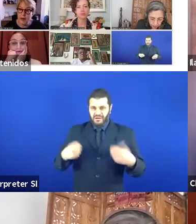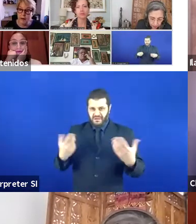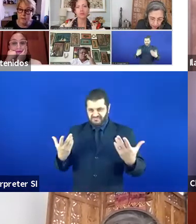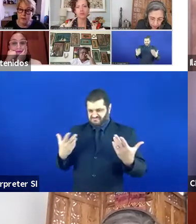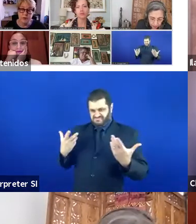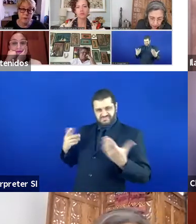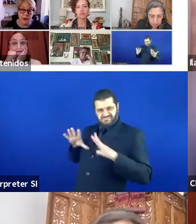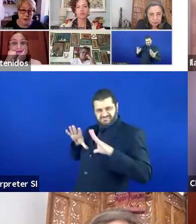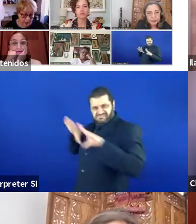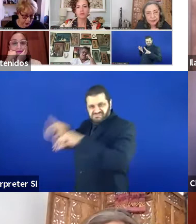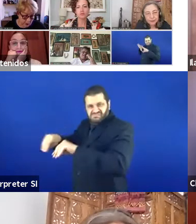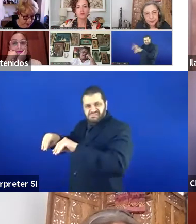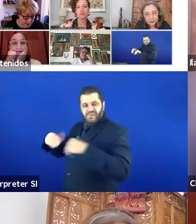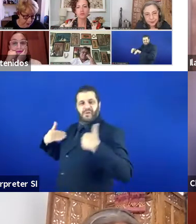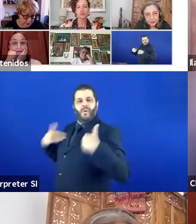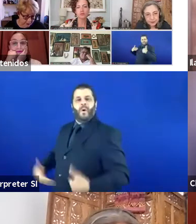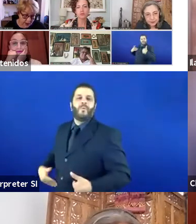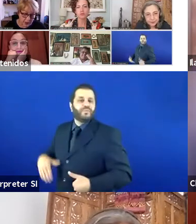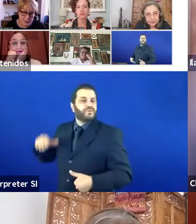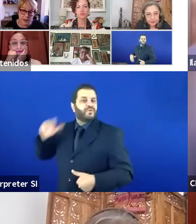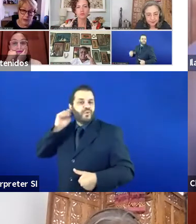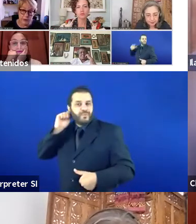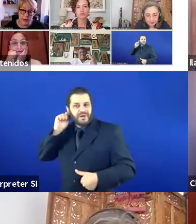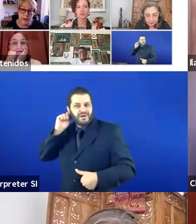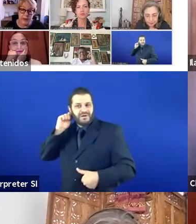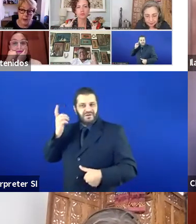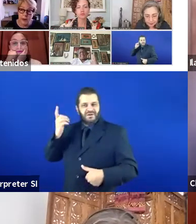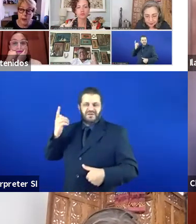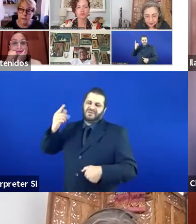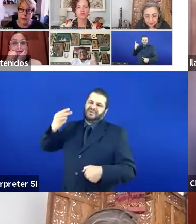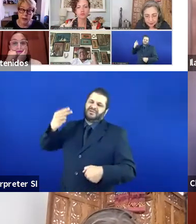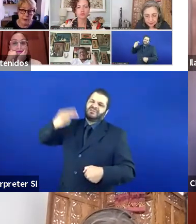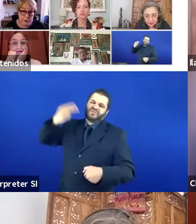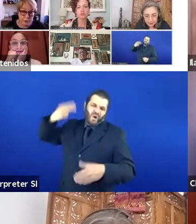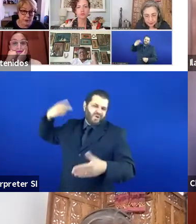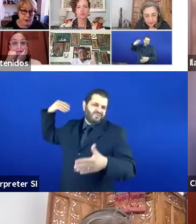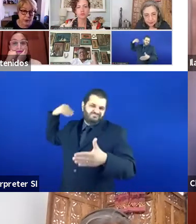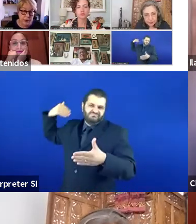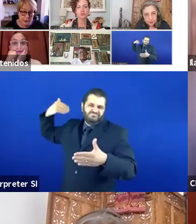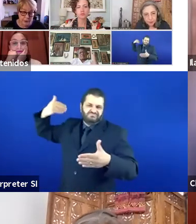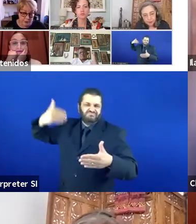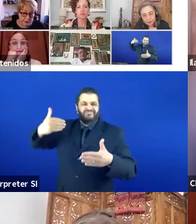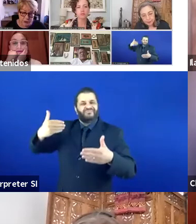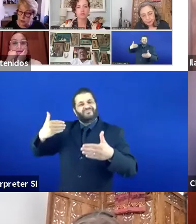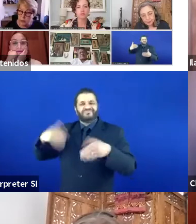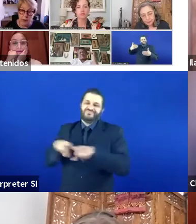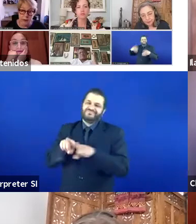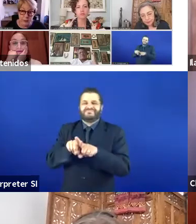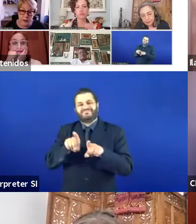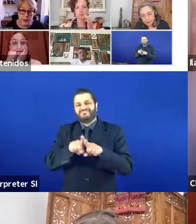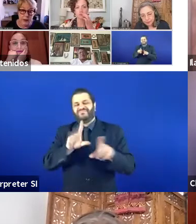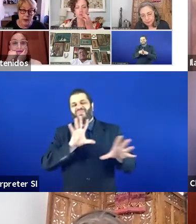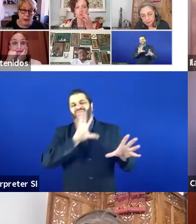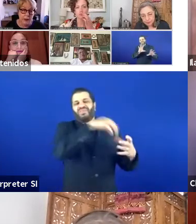actually have these rights, rights that are family-based, rights that have been assumed to sexuality